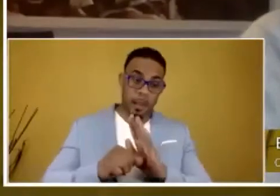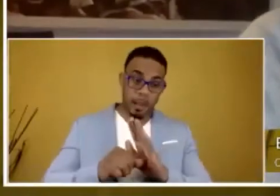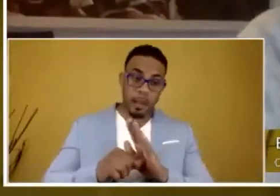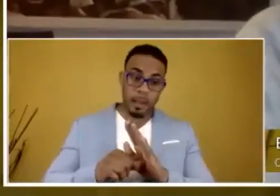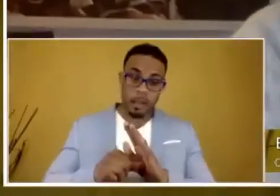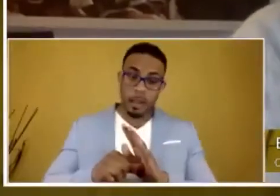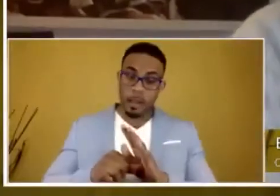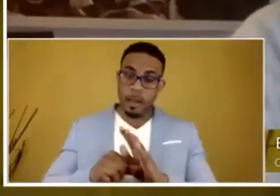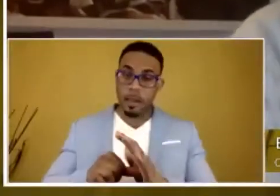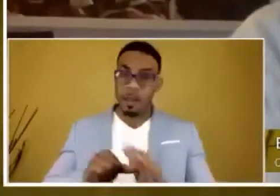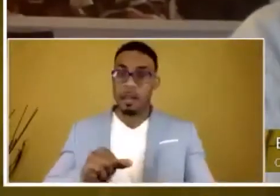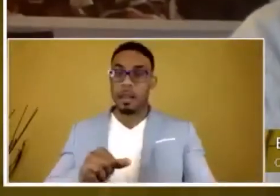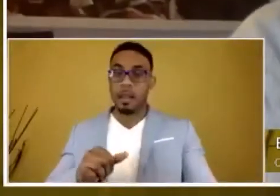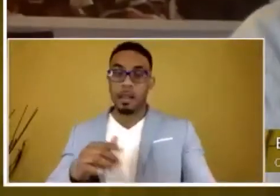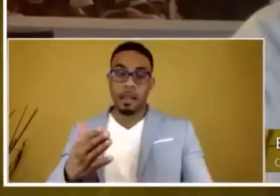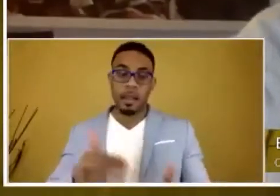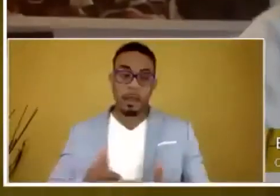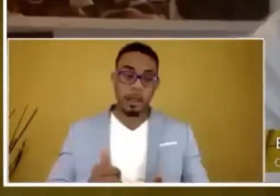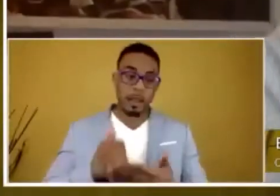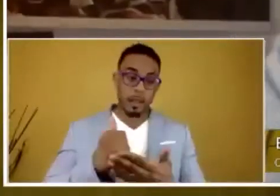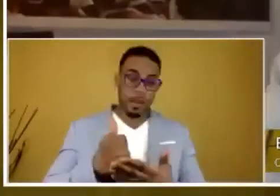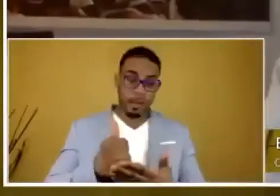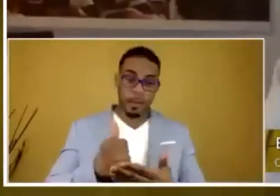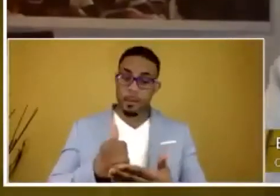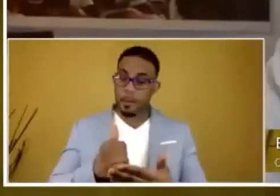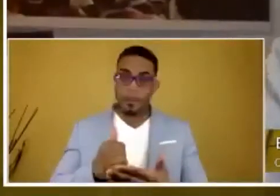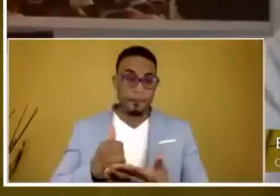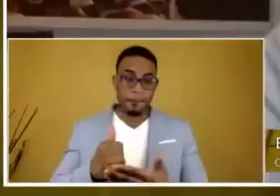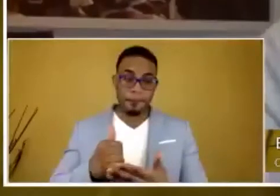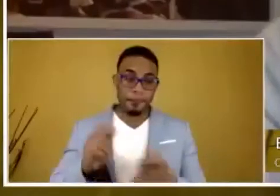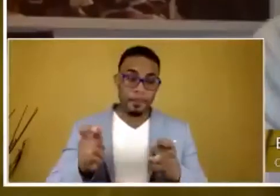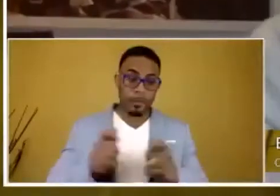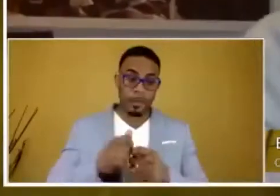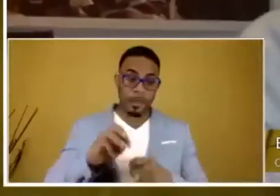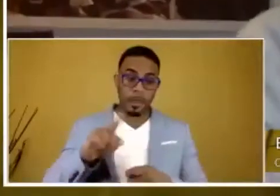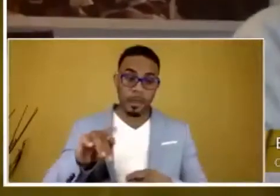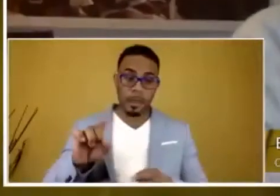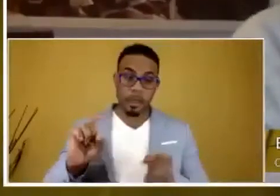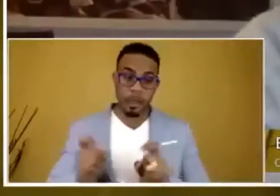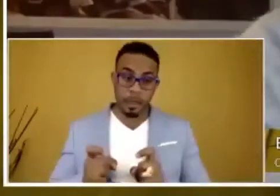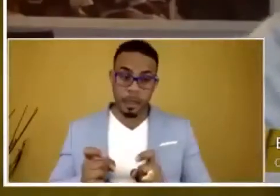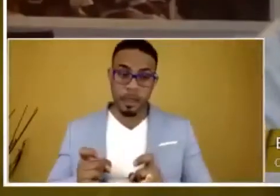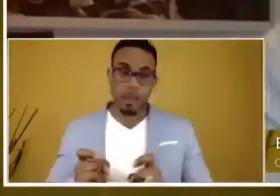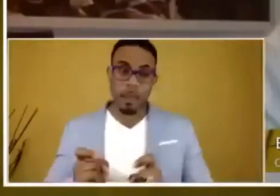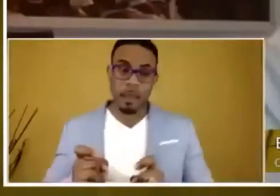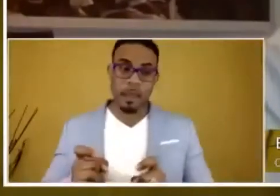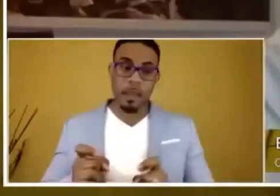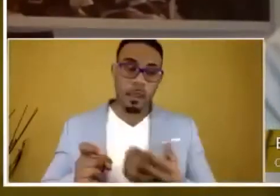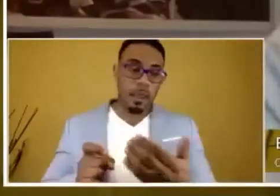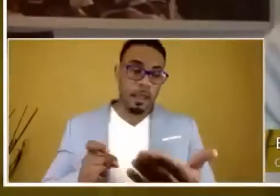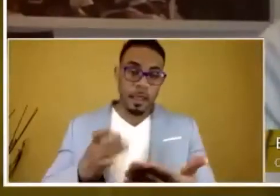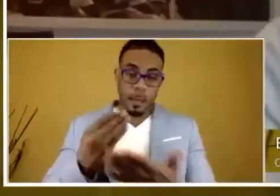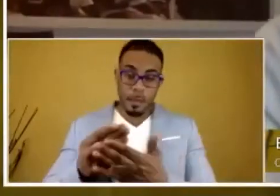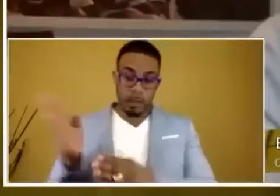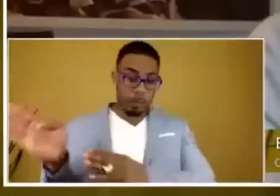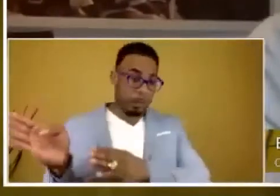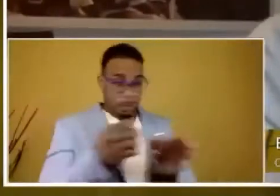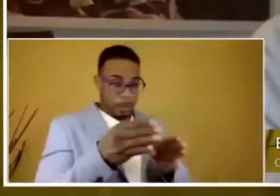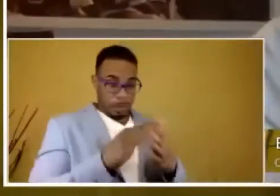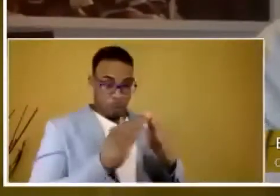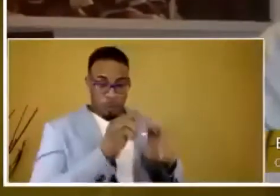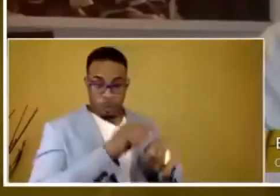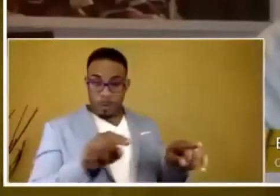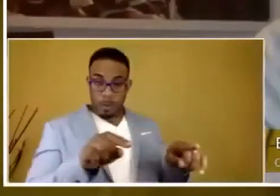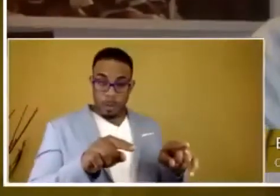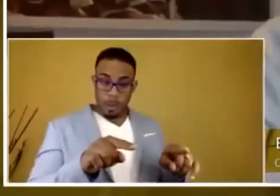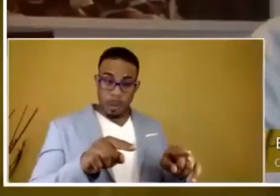that would help deal with climate change, and that 40% of that money would be directed to the communities that have been